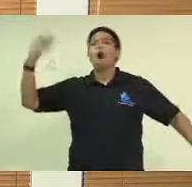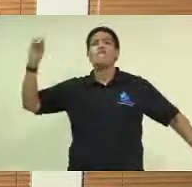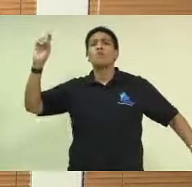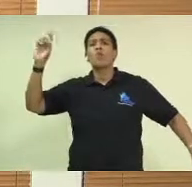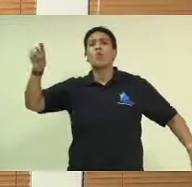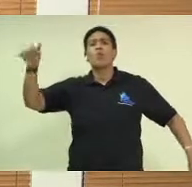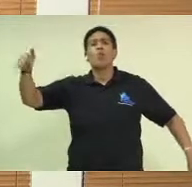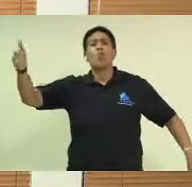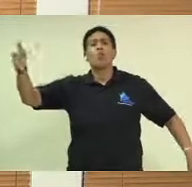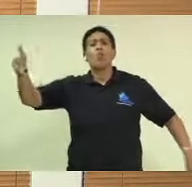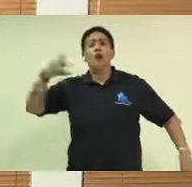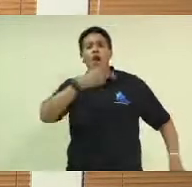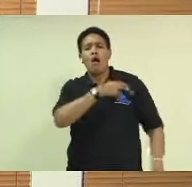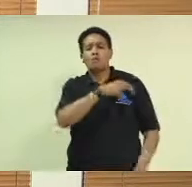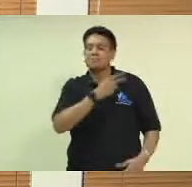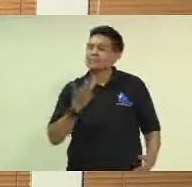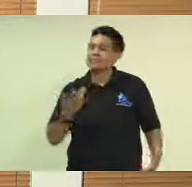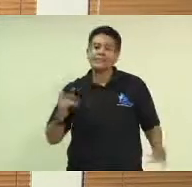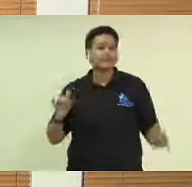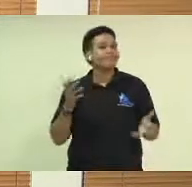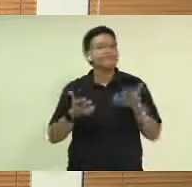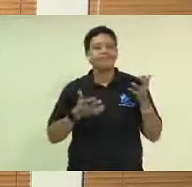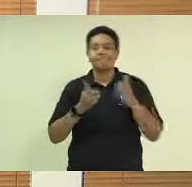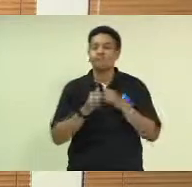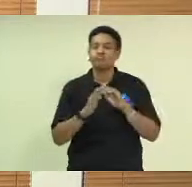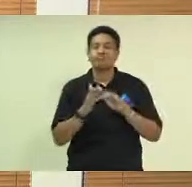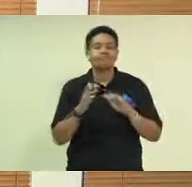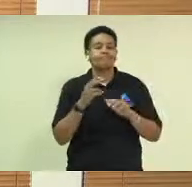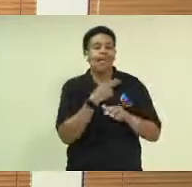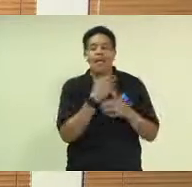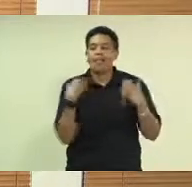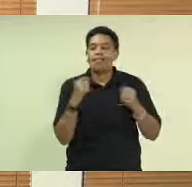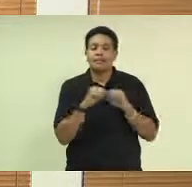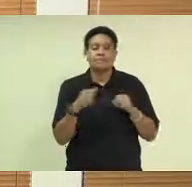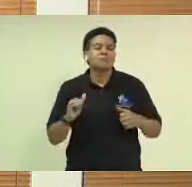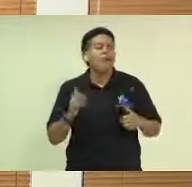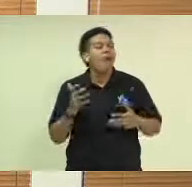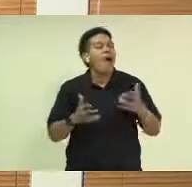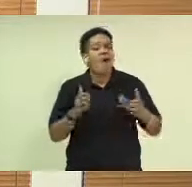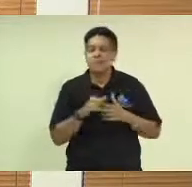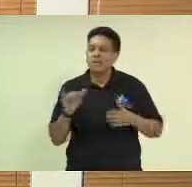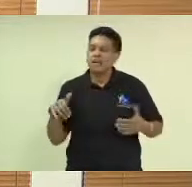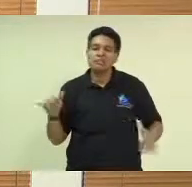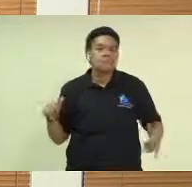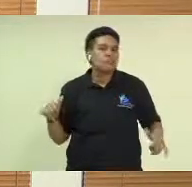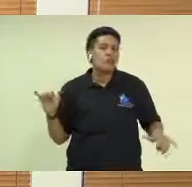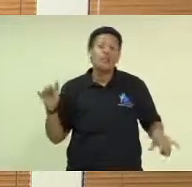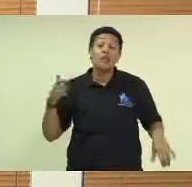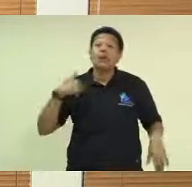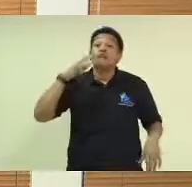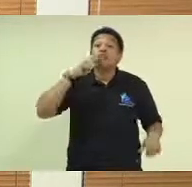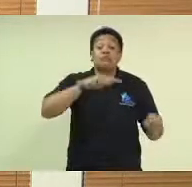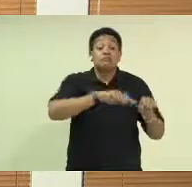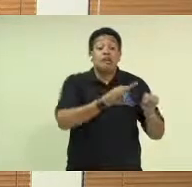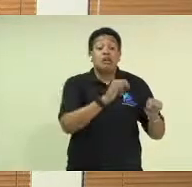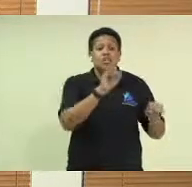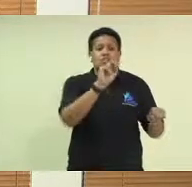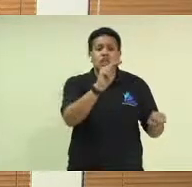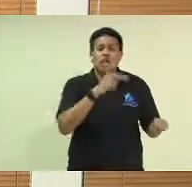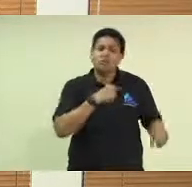system. In the beginning of January, when we saw that we needed to